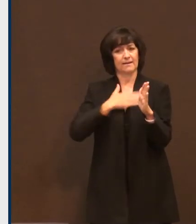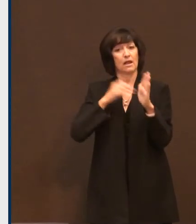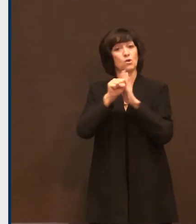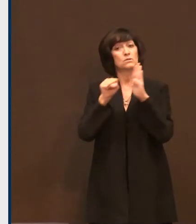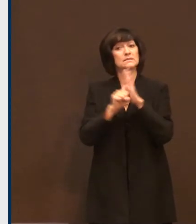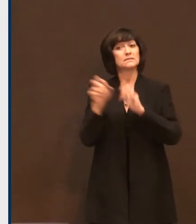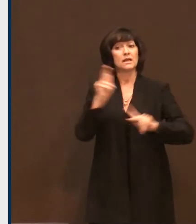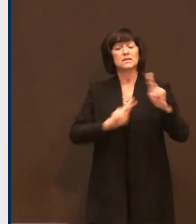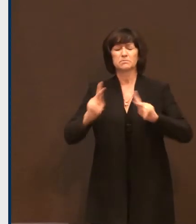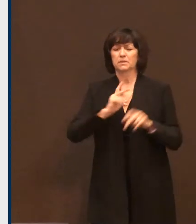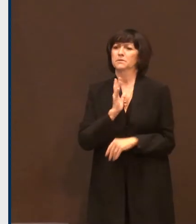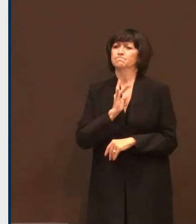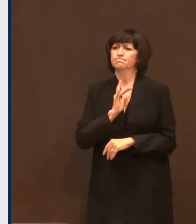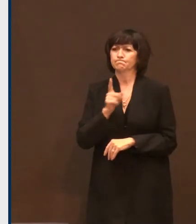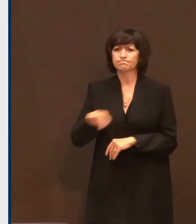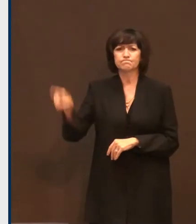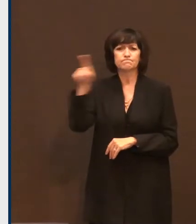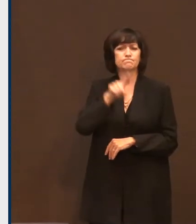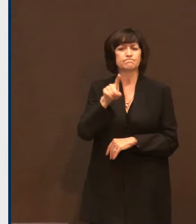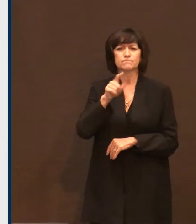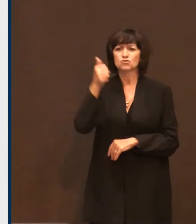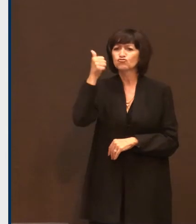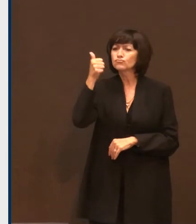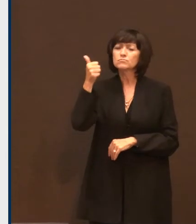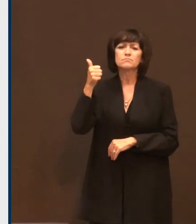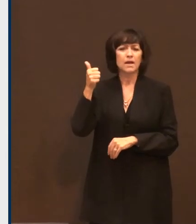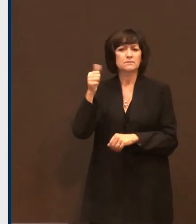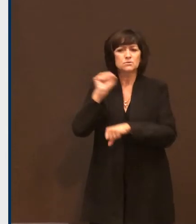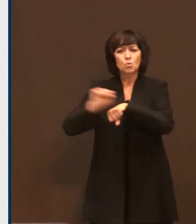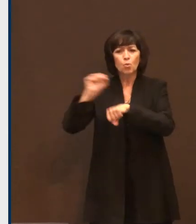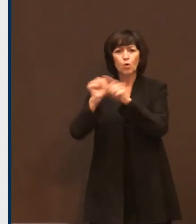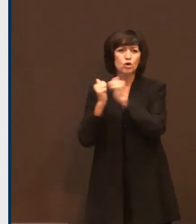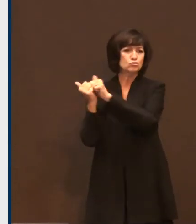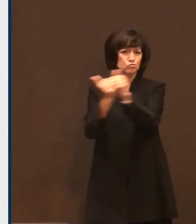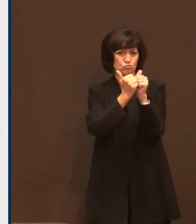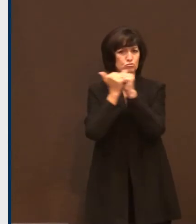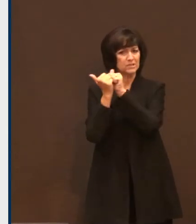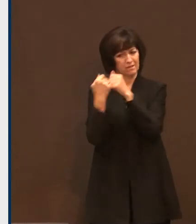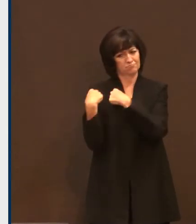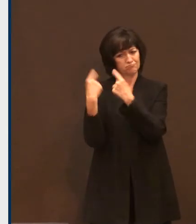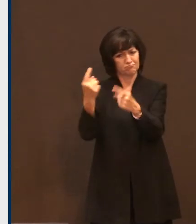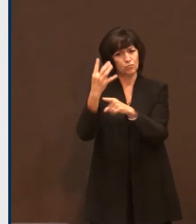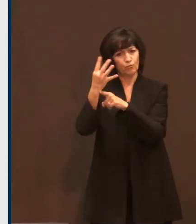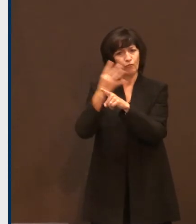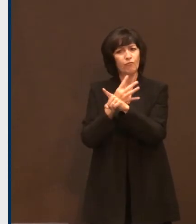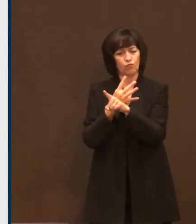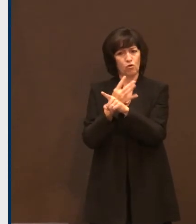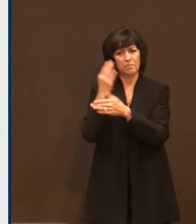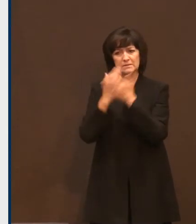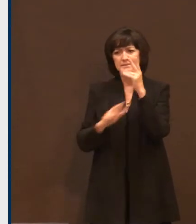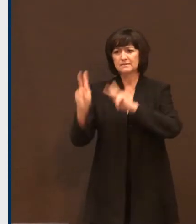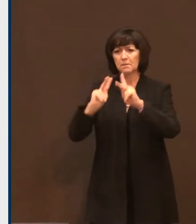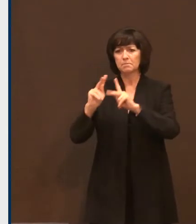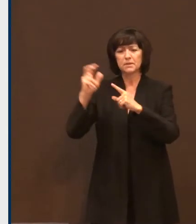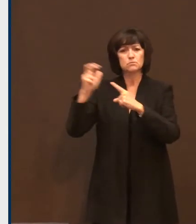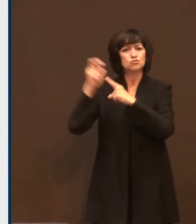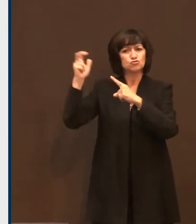together when the chips are down, and we've been doing that over the last 4 months. We're going to continue to do it as